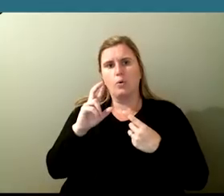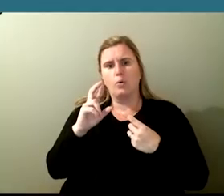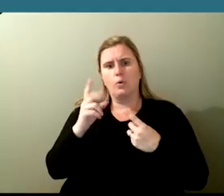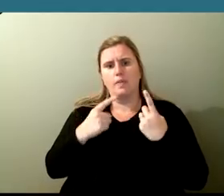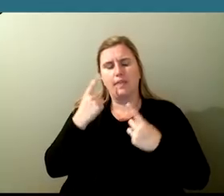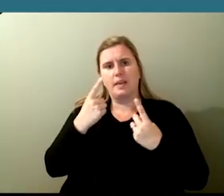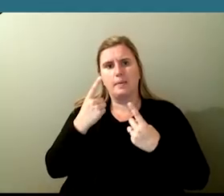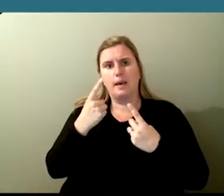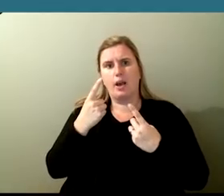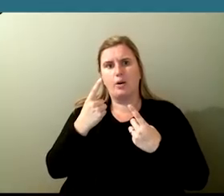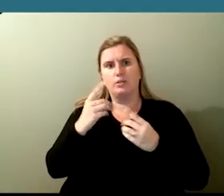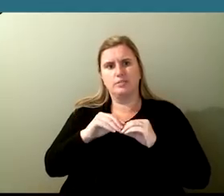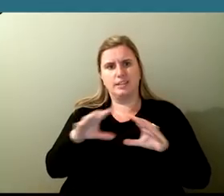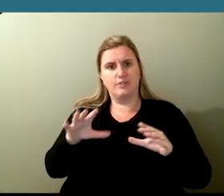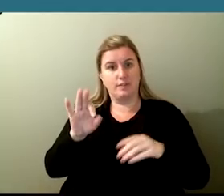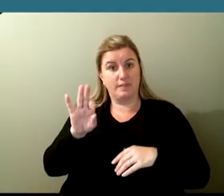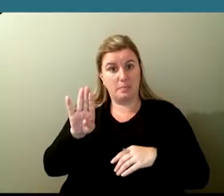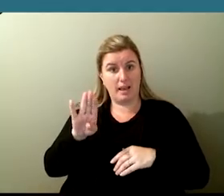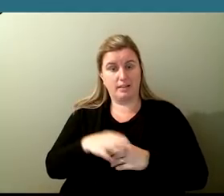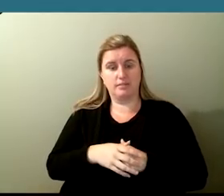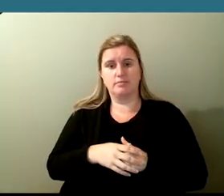thinking about delivering feedback